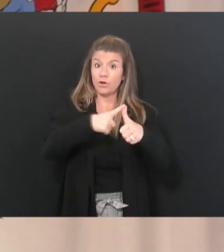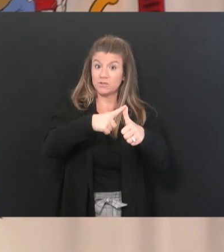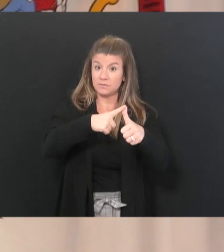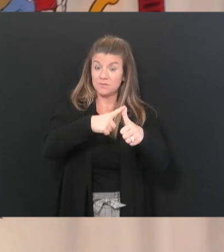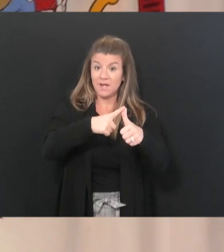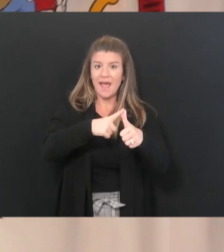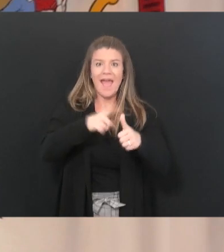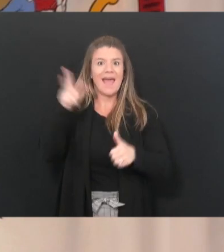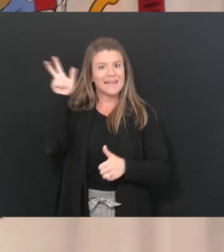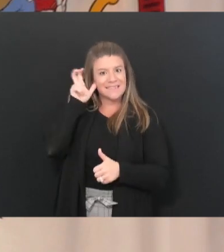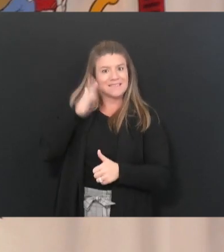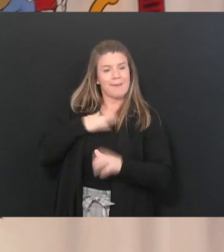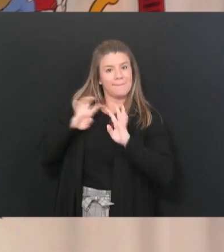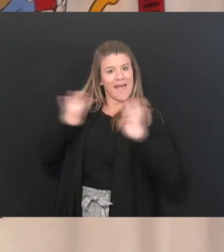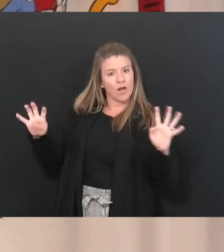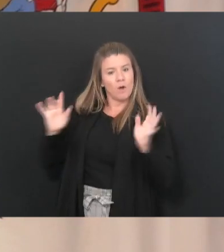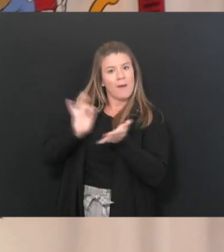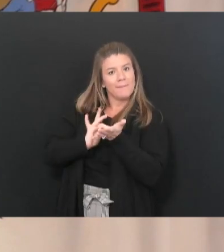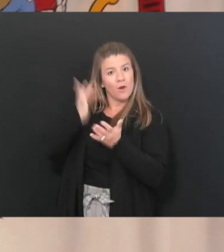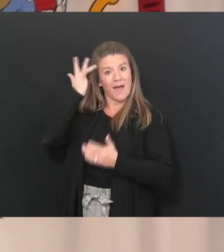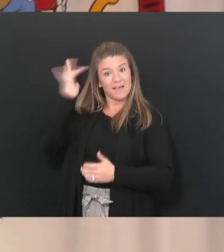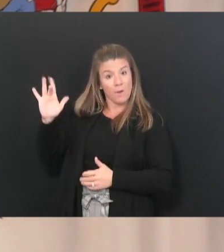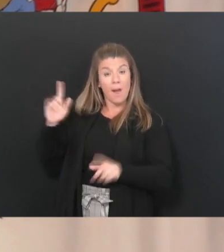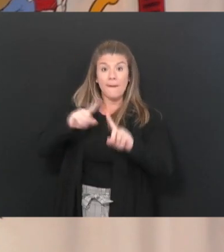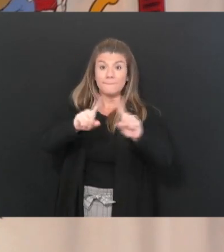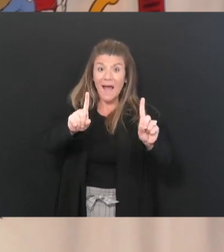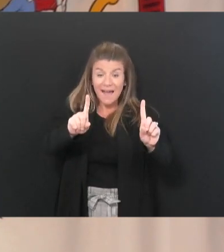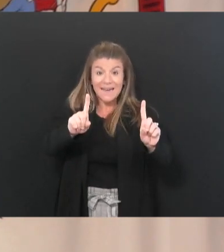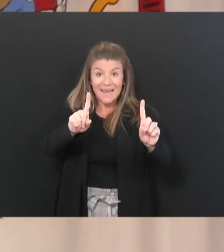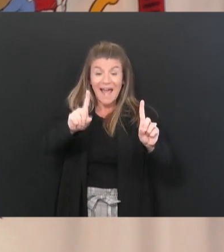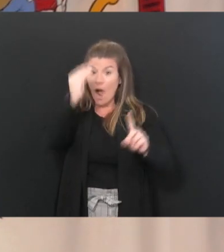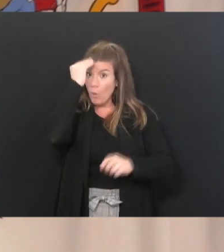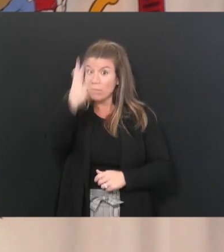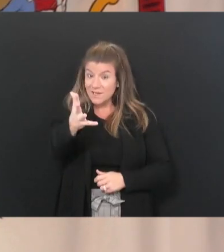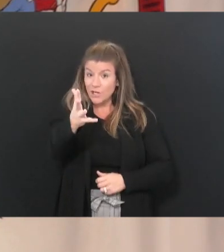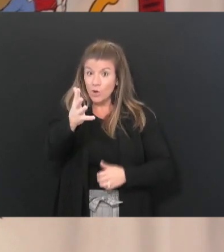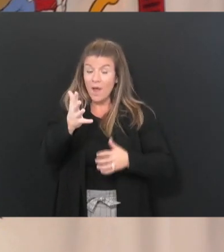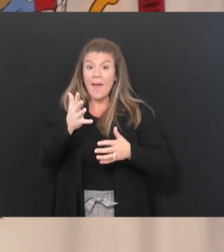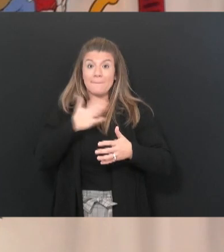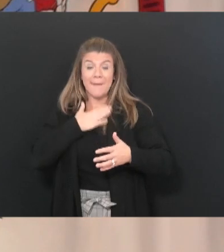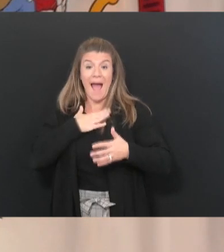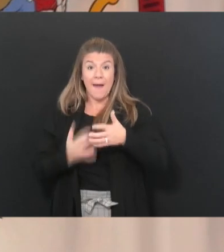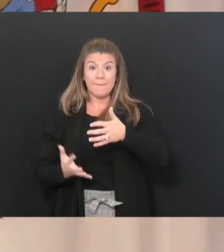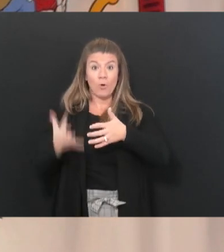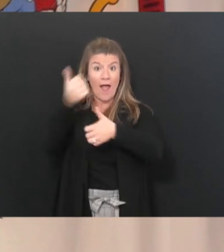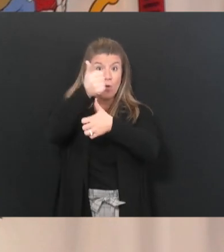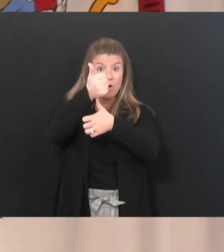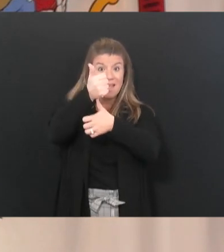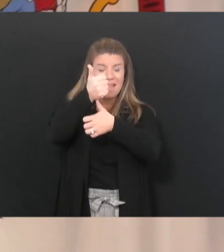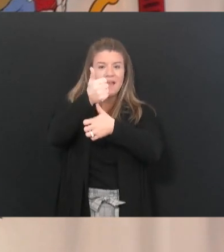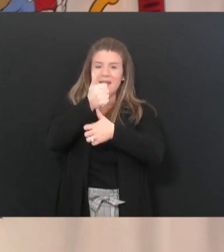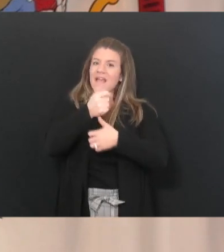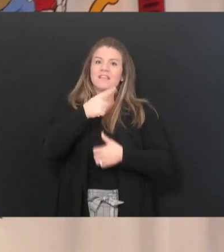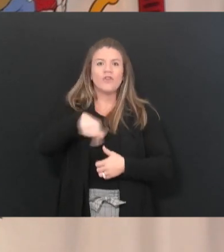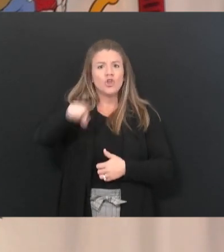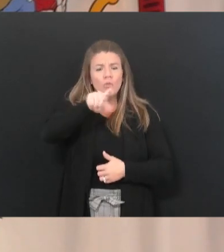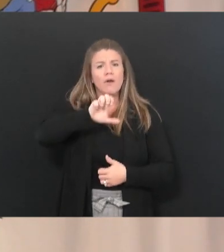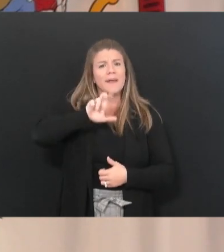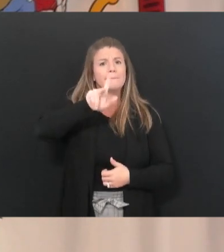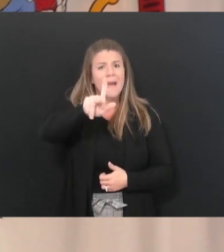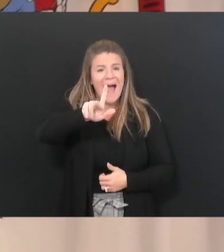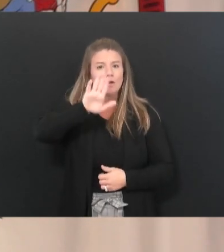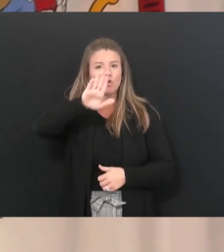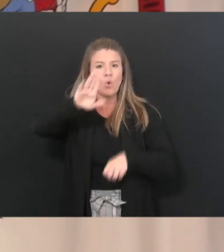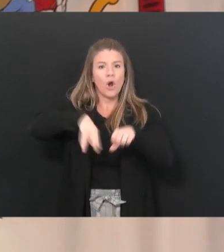I can tell you that it is a priority beyond belief to get you back to doing the things that you